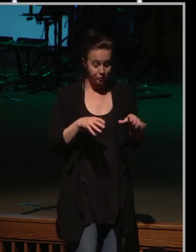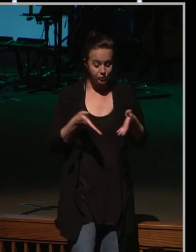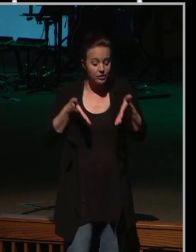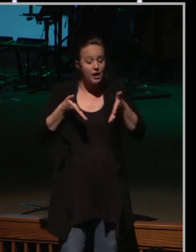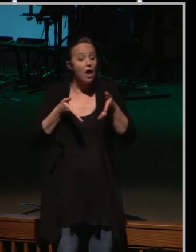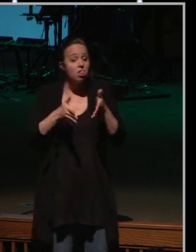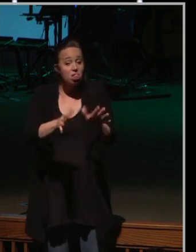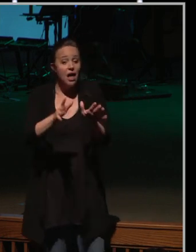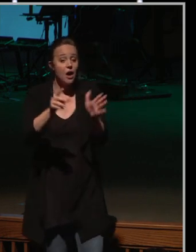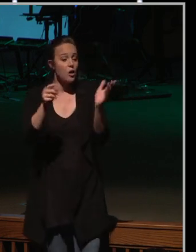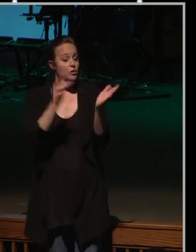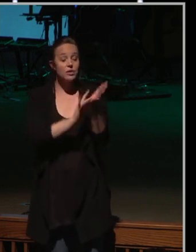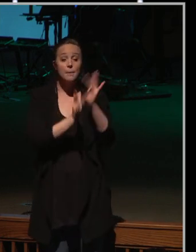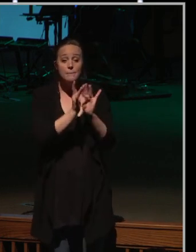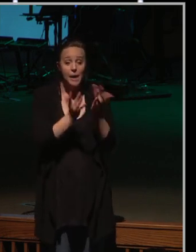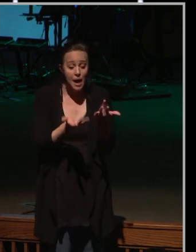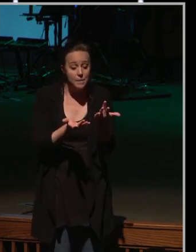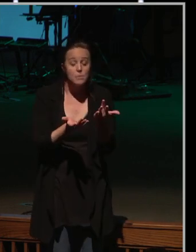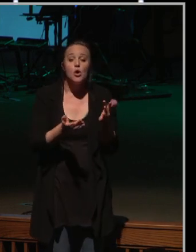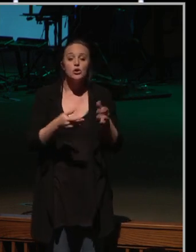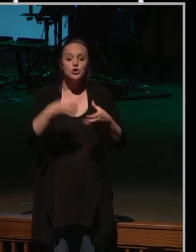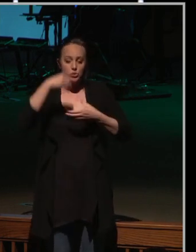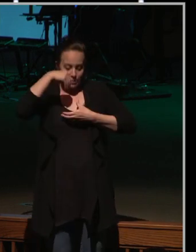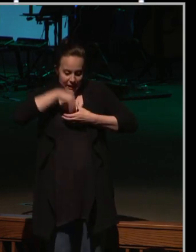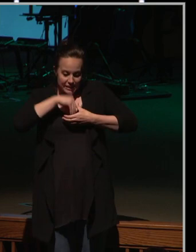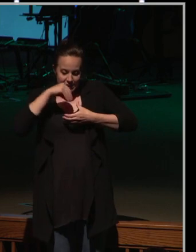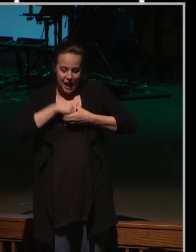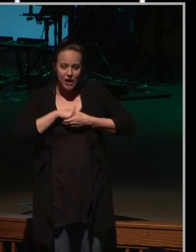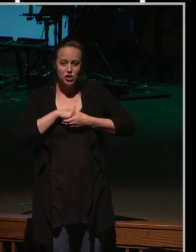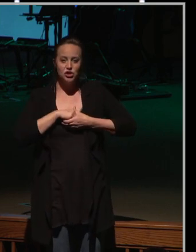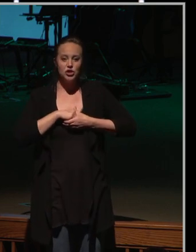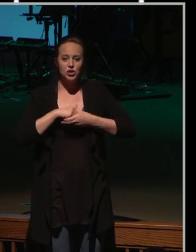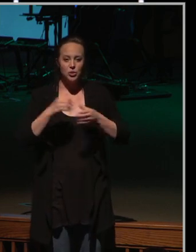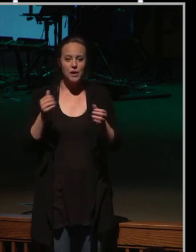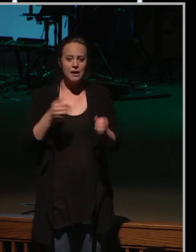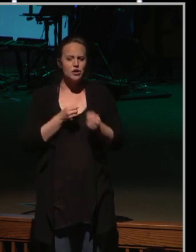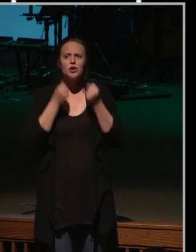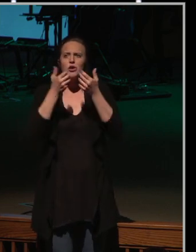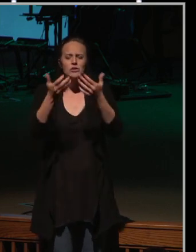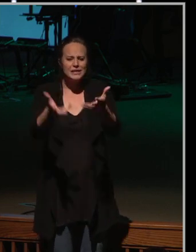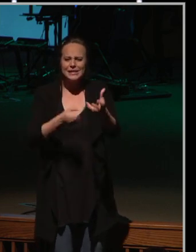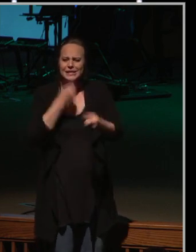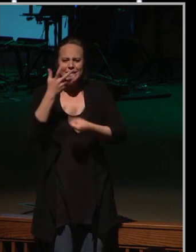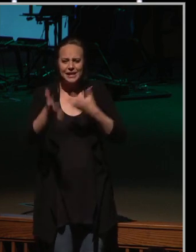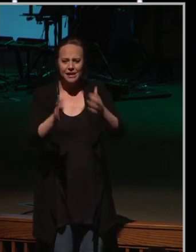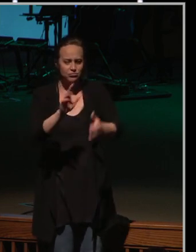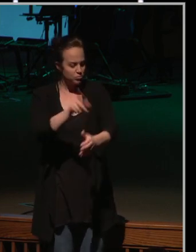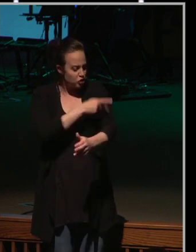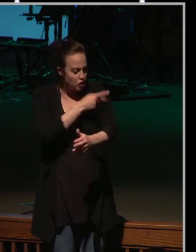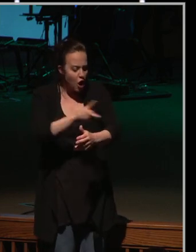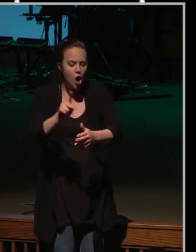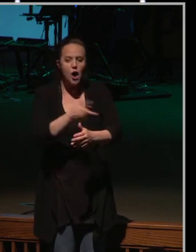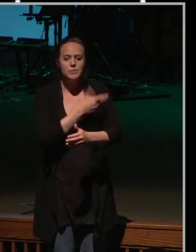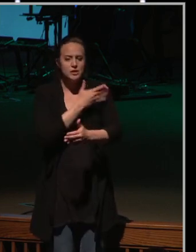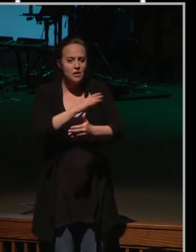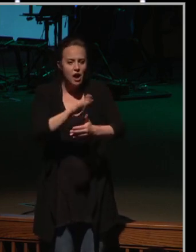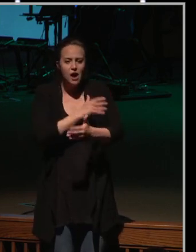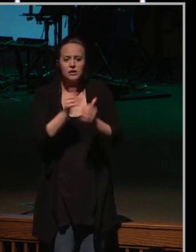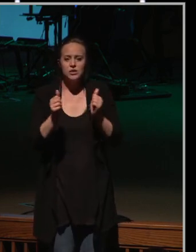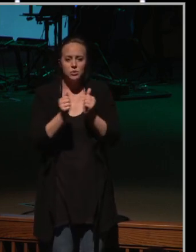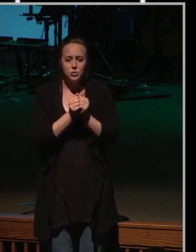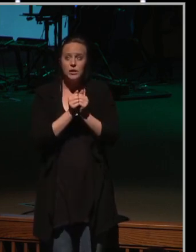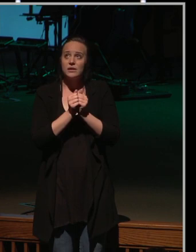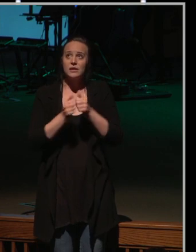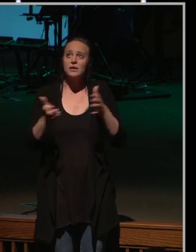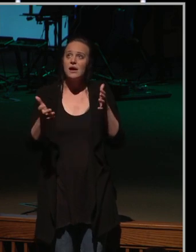teaching and admonishing one another in all wisdom, singing psalms and hymns and spiritual songs with thankfulness in your hearts to God.